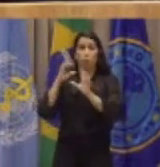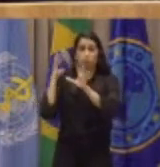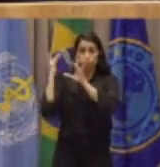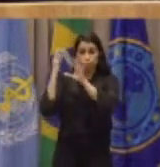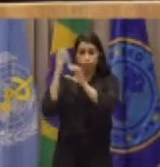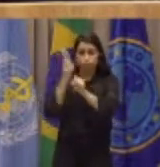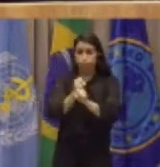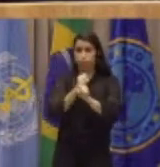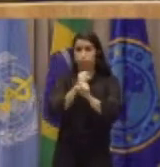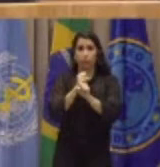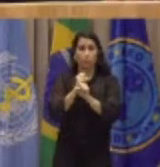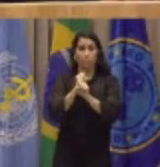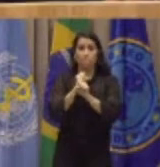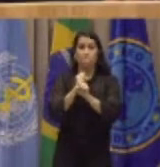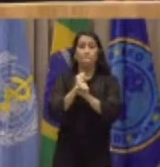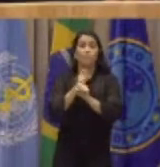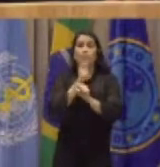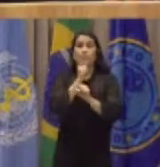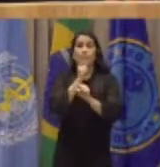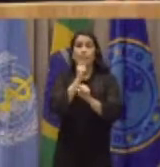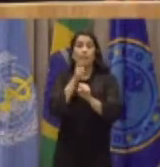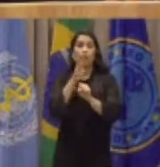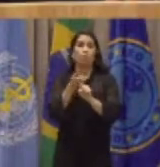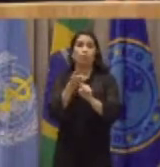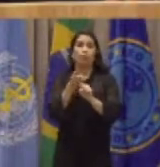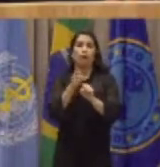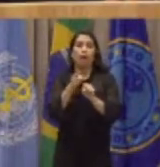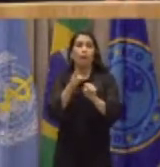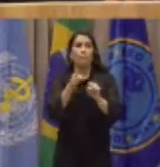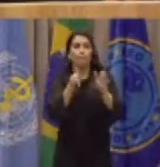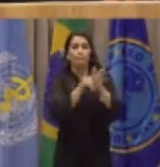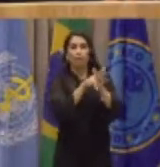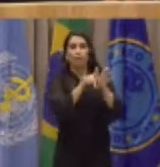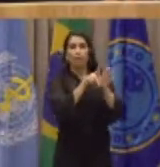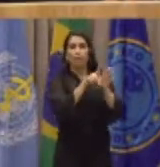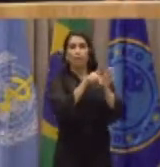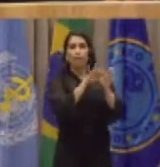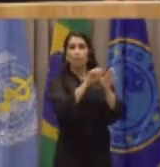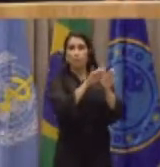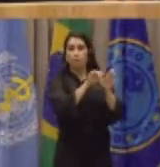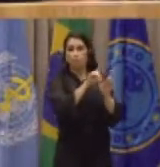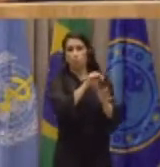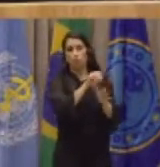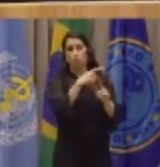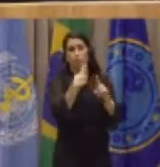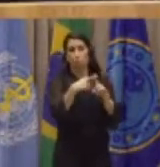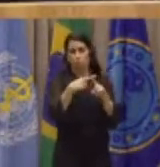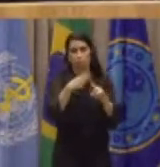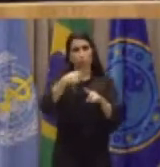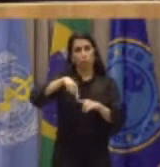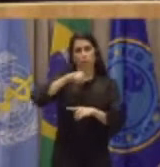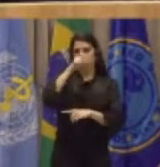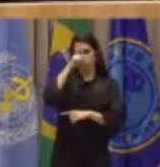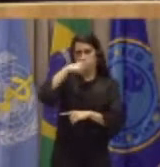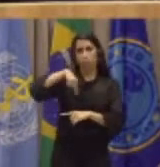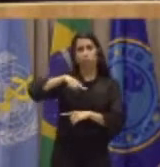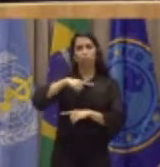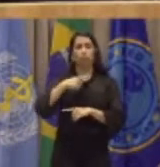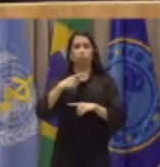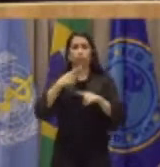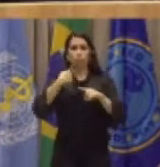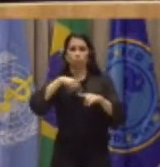the register of non-structured data are more accurate than the structured data, because